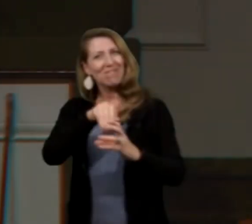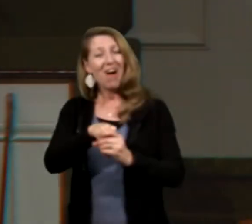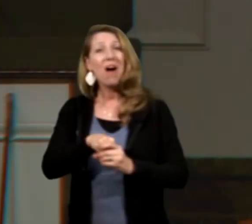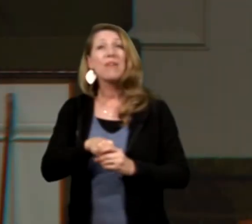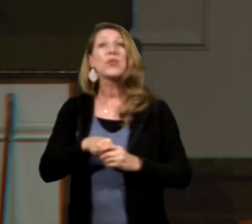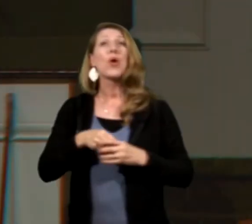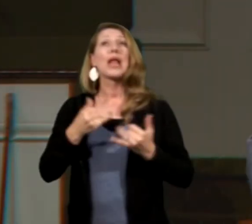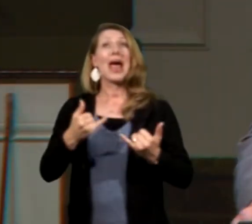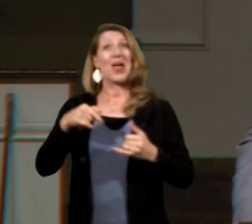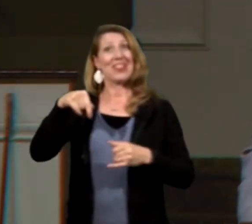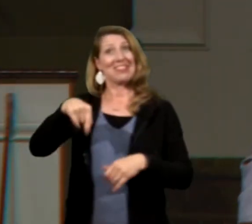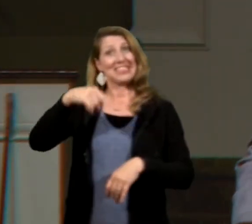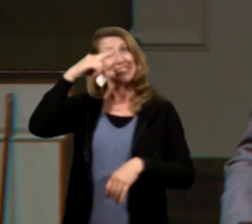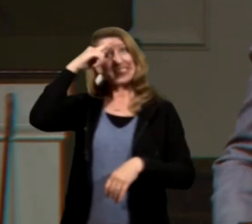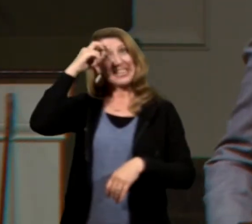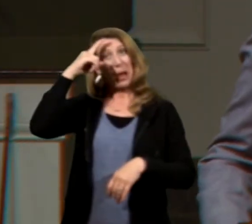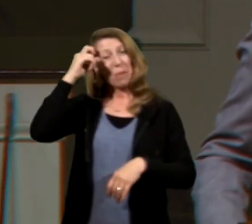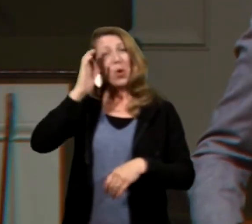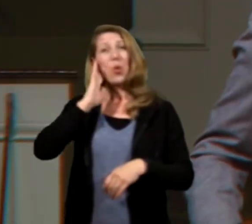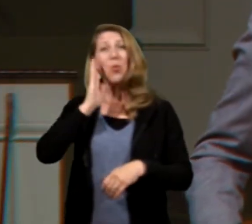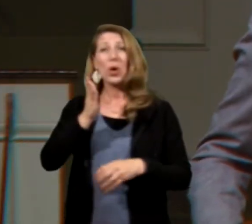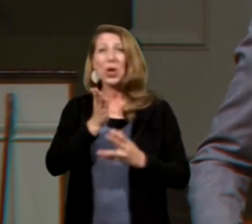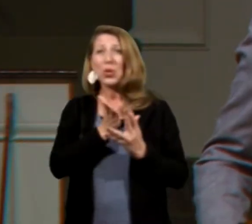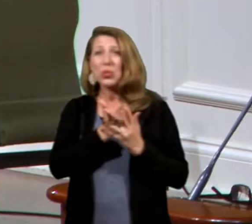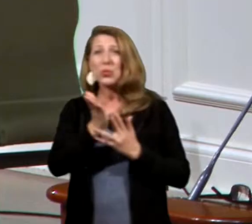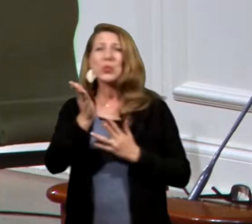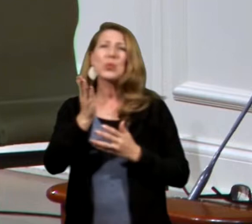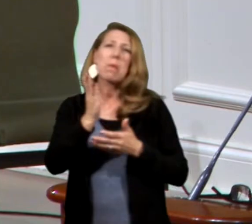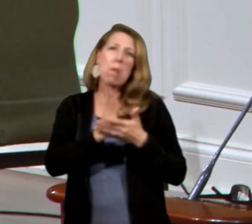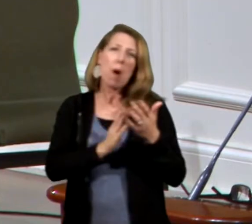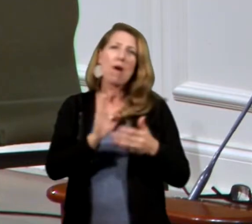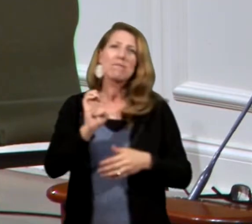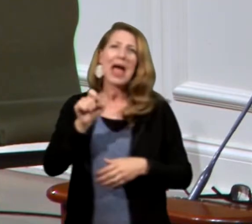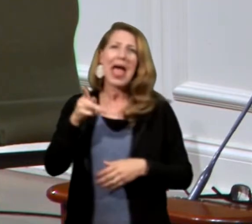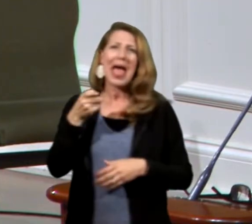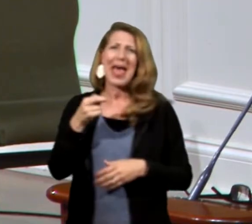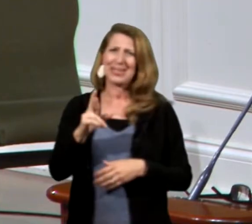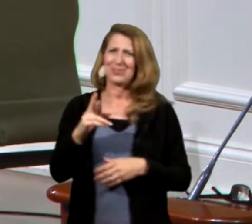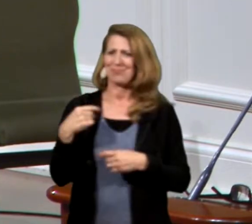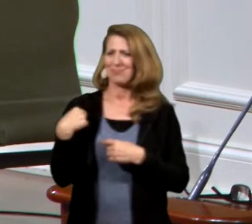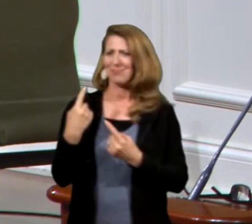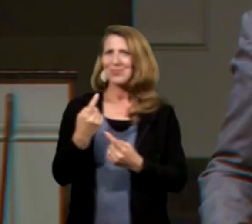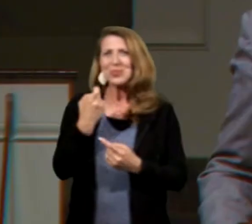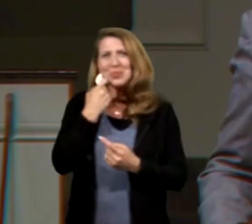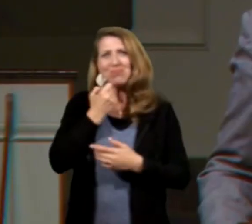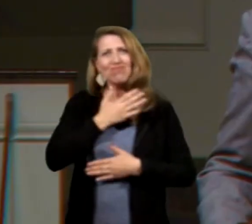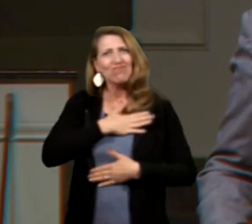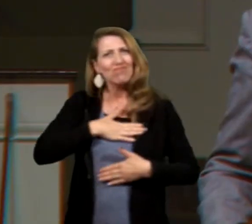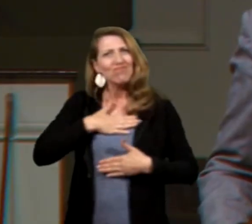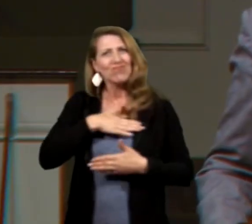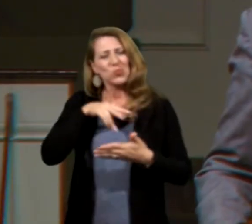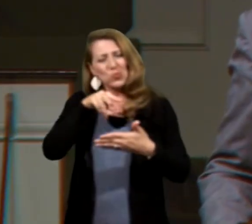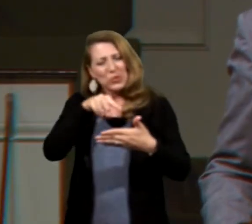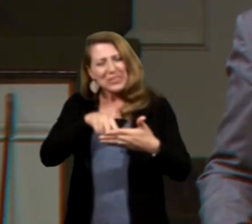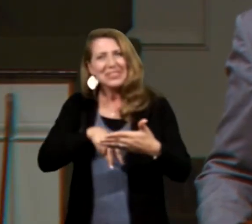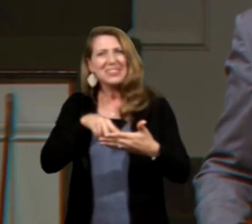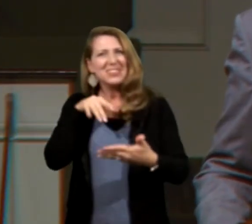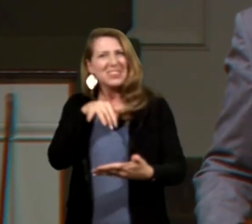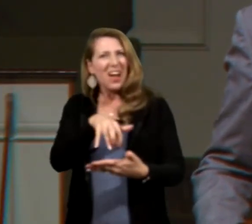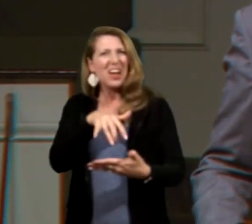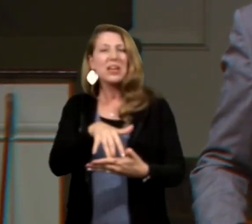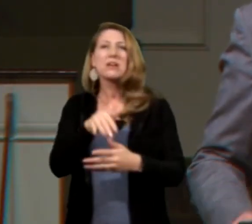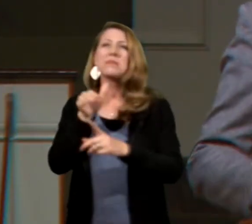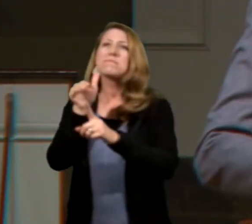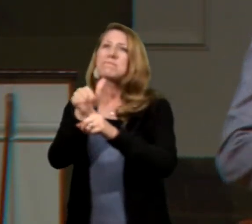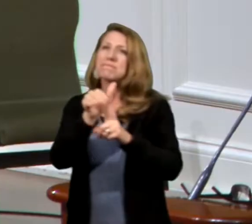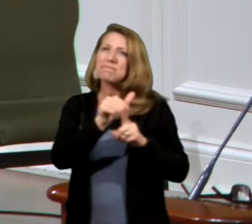We're taking the summer and going through at least a part of the book of Esther. Boy, I've enjoyed reading and studying this book. Just a couple of